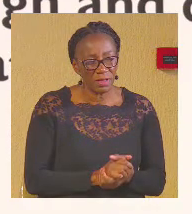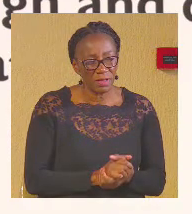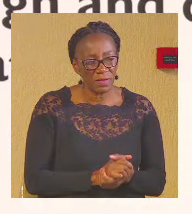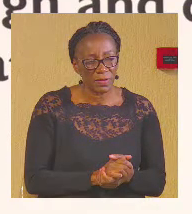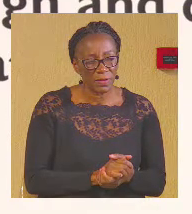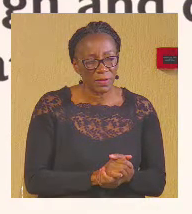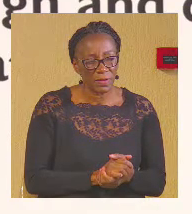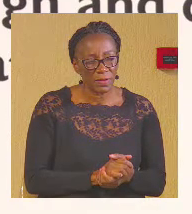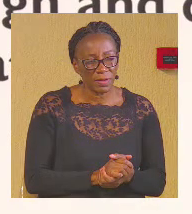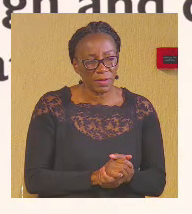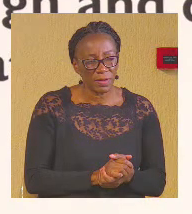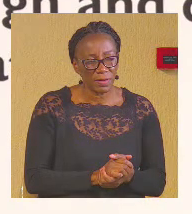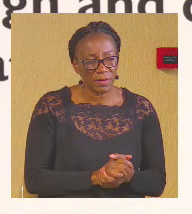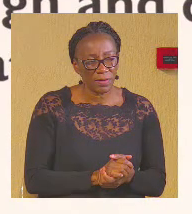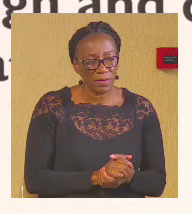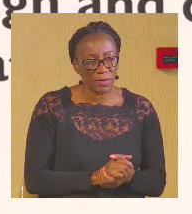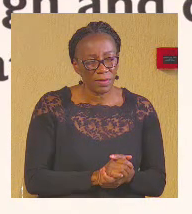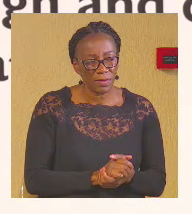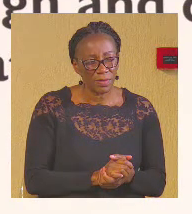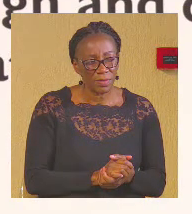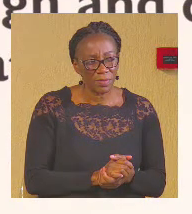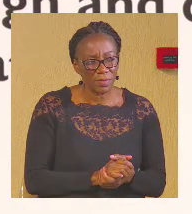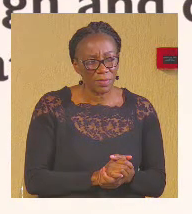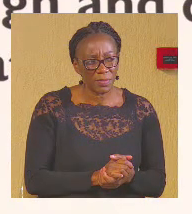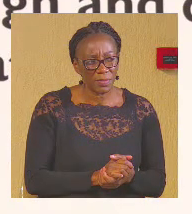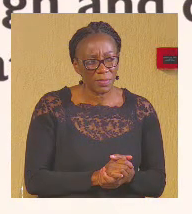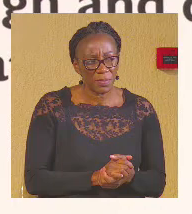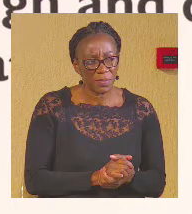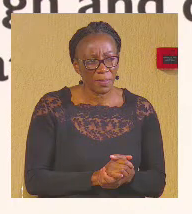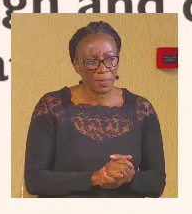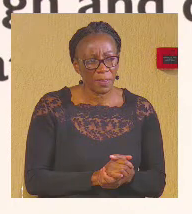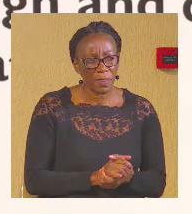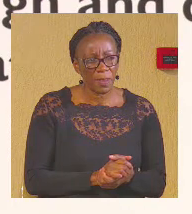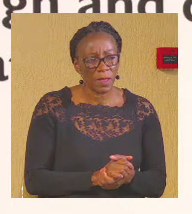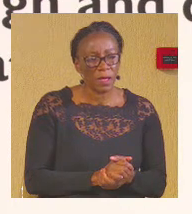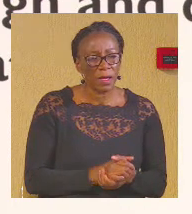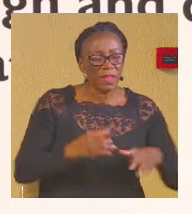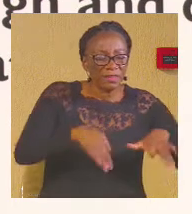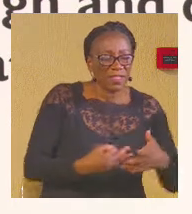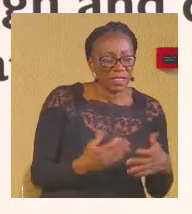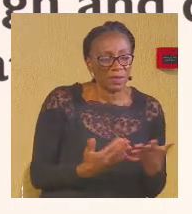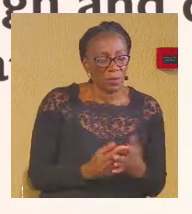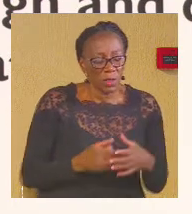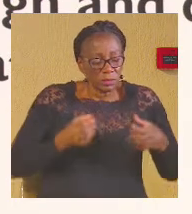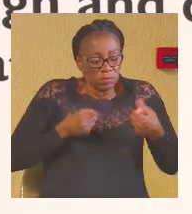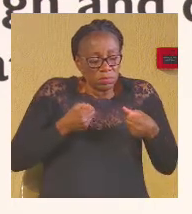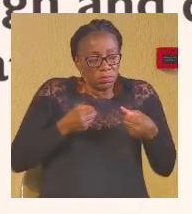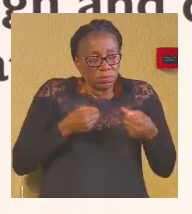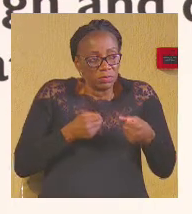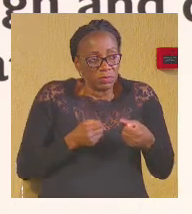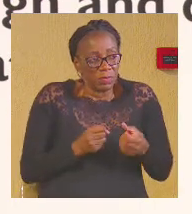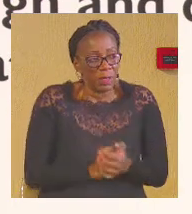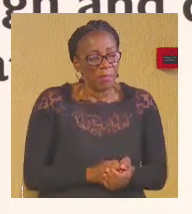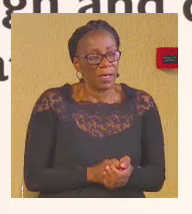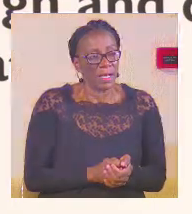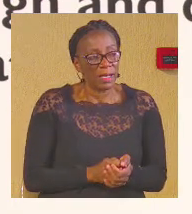of what we call a malaria camp, where we do malaria testing and epidemiology of malaria. We've got quite a